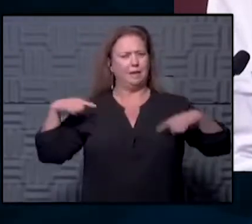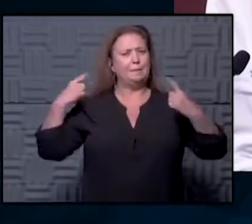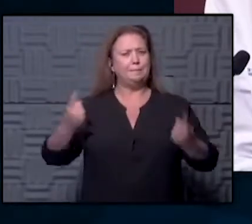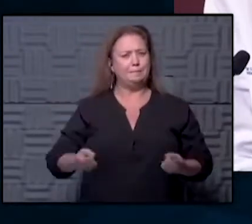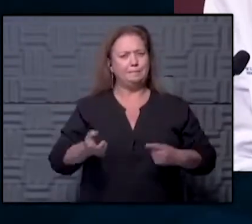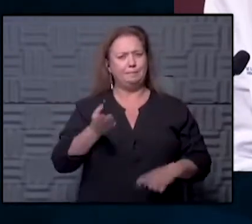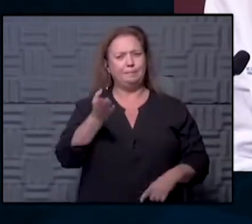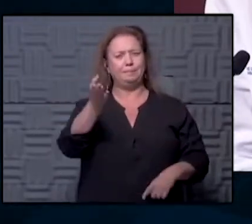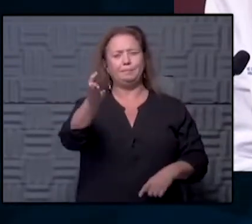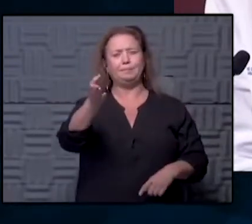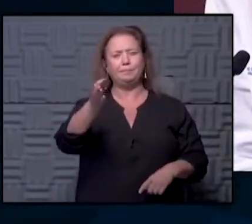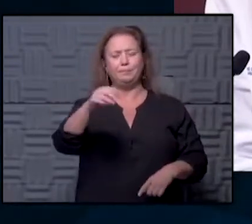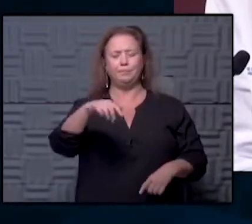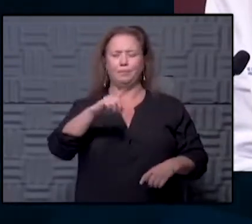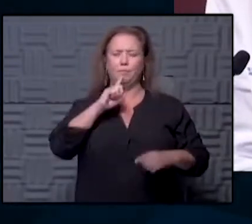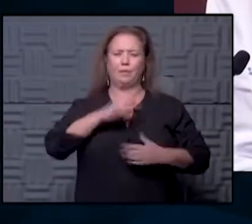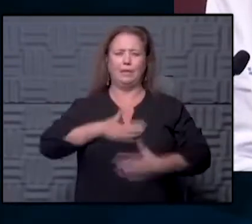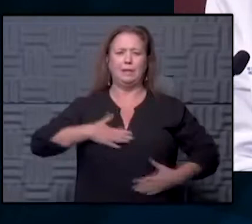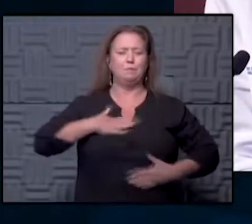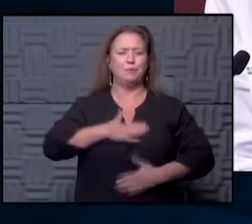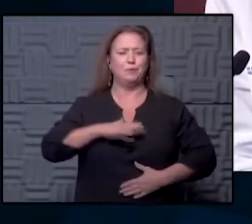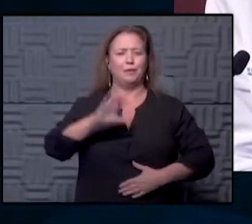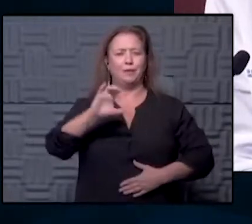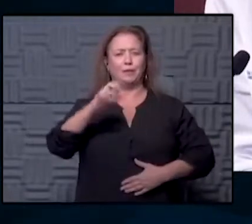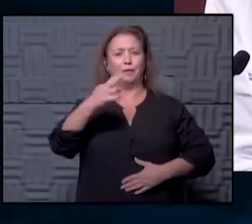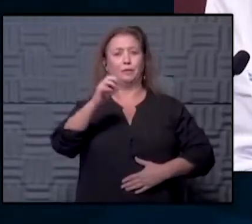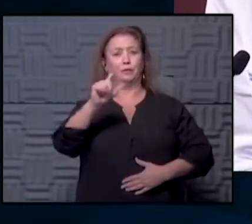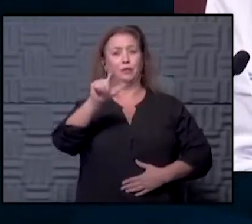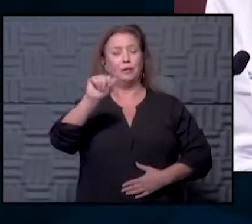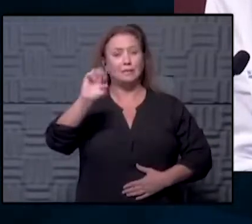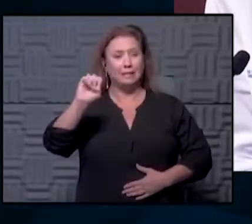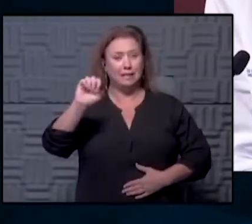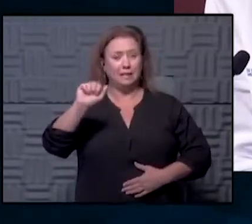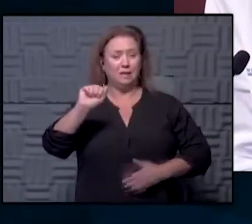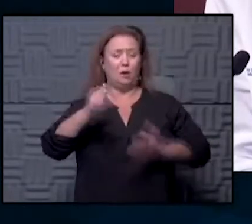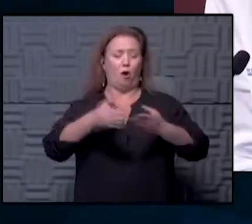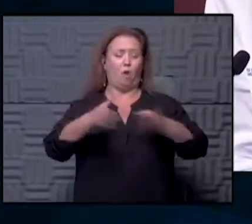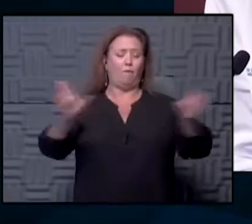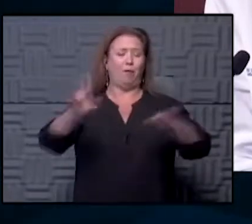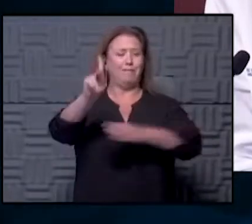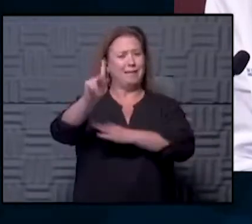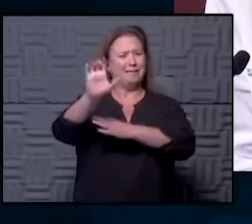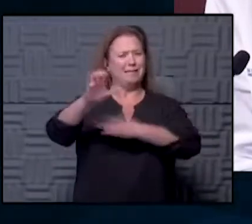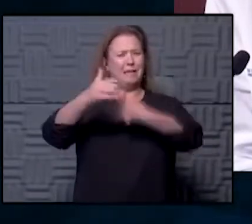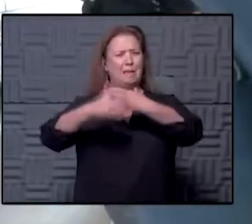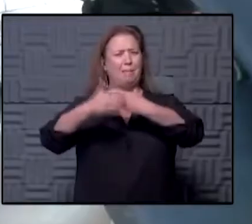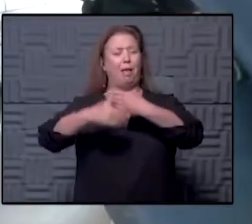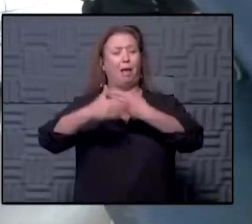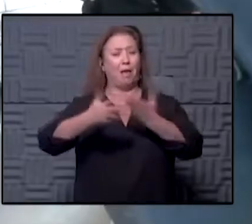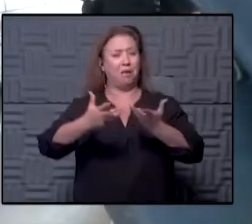being there, and we totally appreciate it. So, Chelsea, how's the blood supply doing overall for the Kansas City?